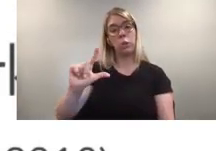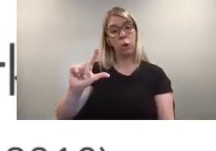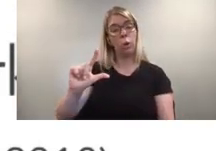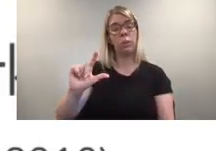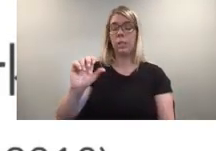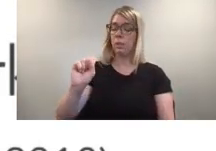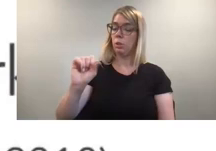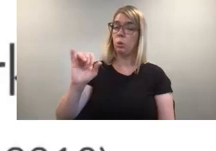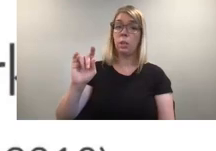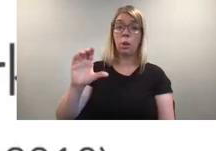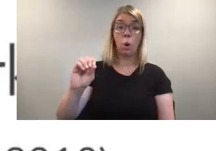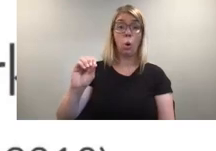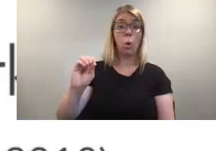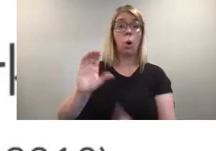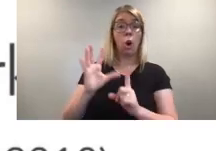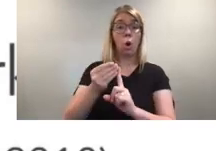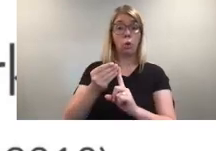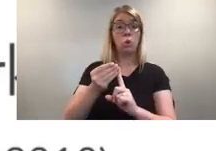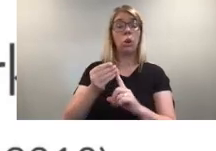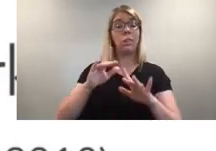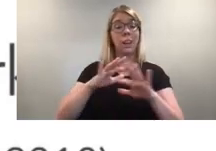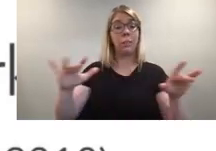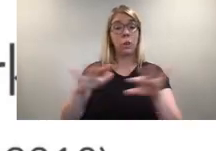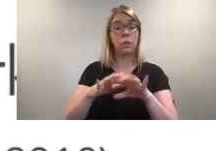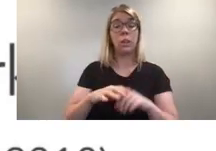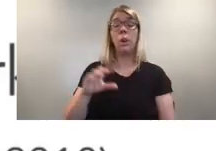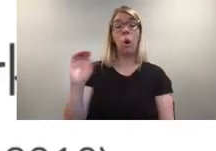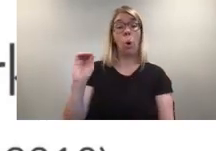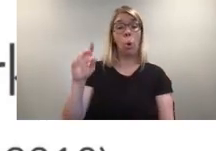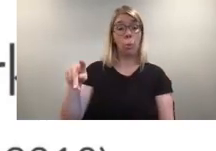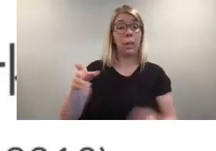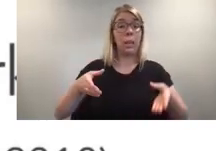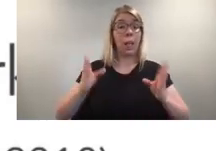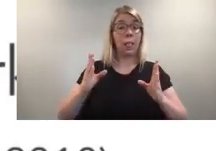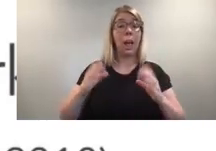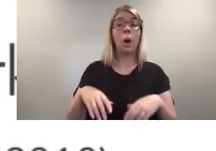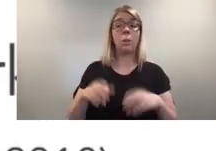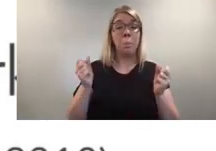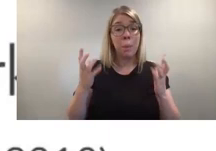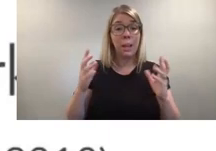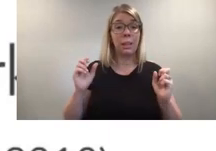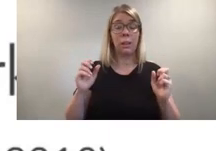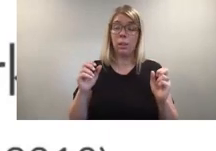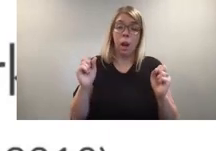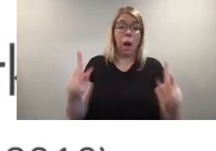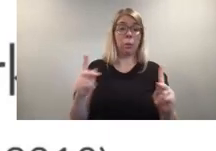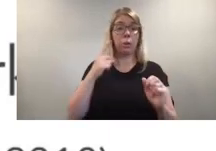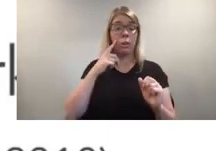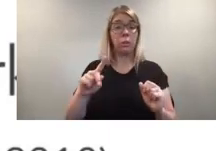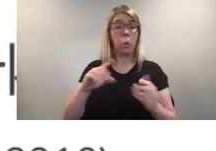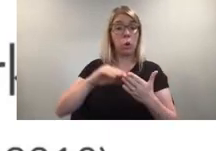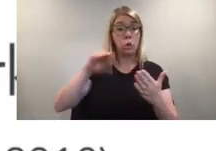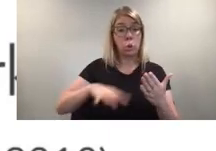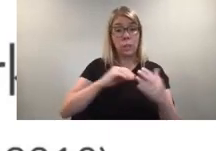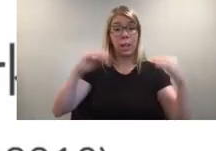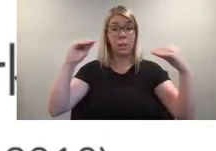experiences. As we've seen, OpenPed allows opportunities for faculty and students to be co-creators of culturally